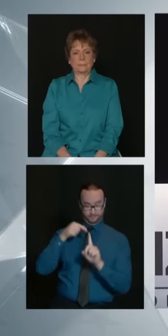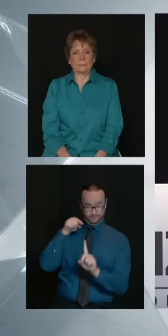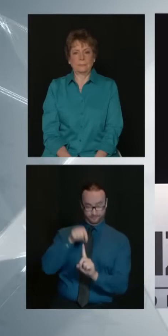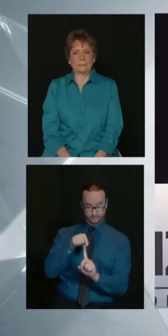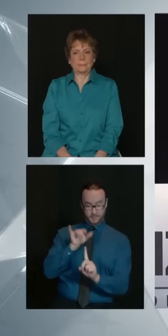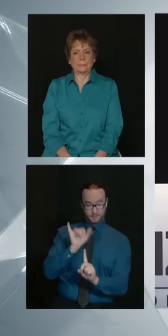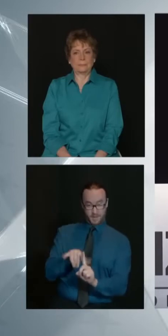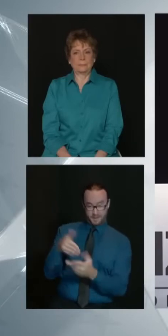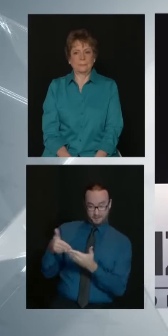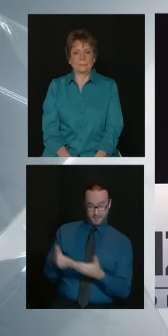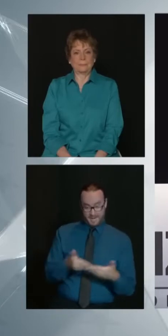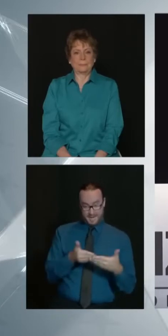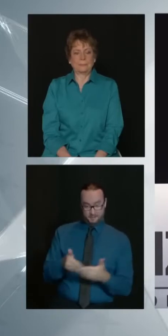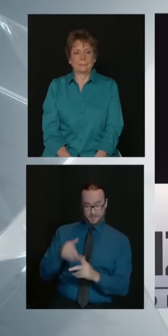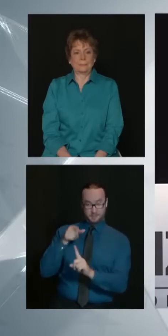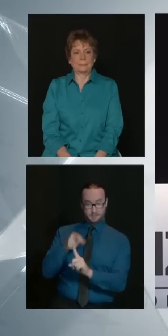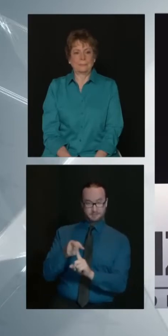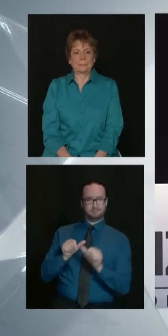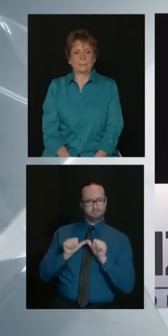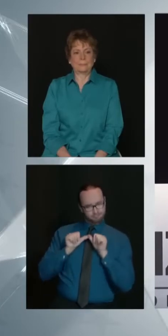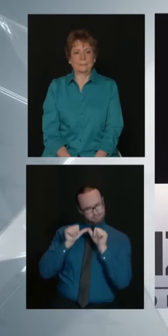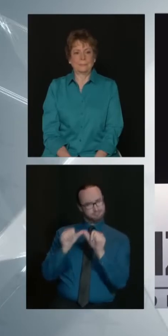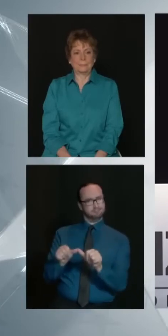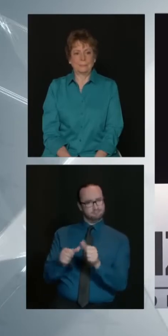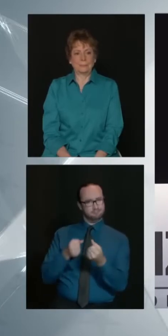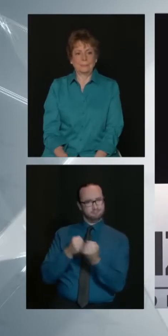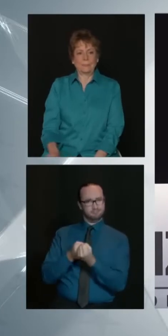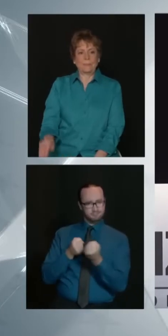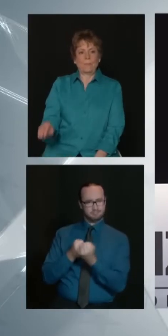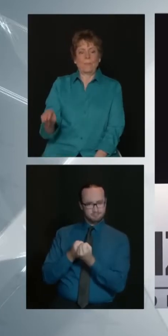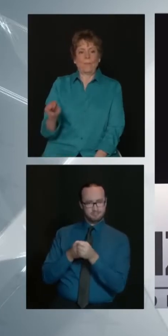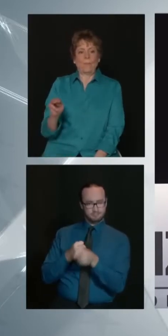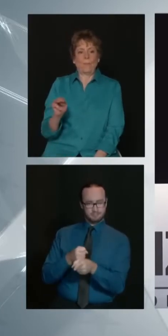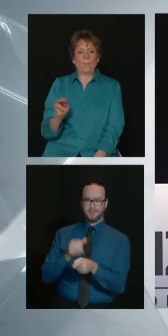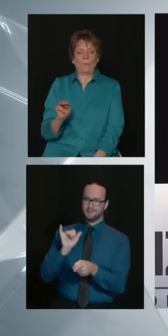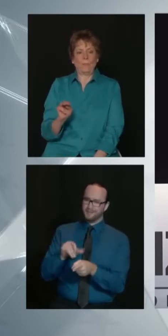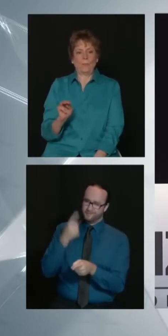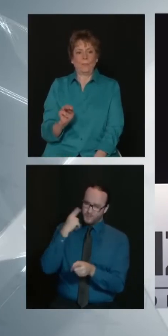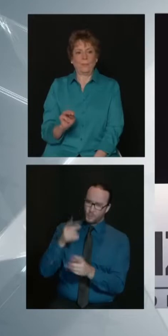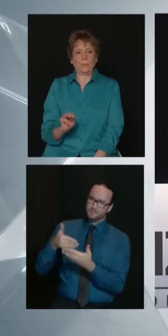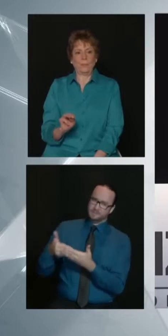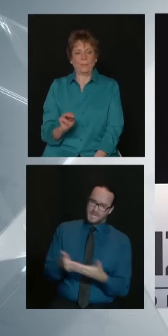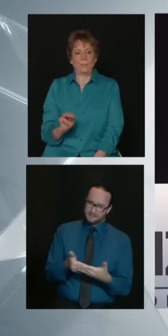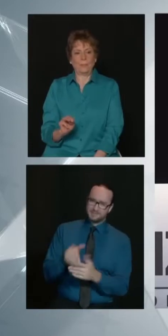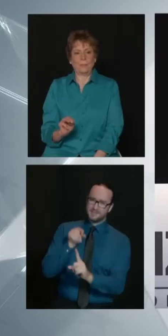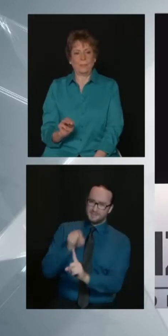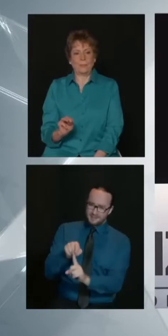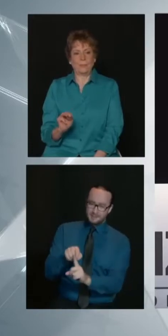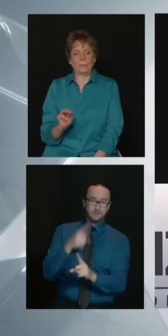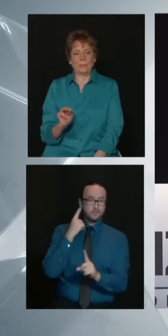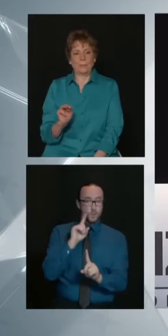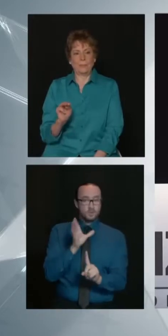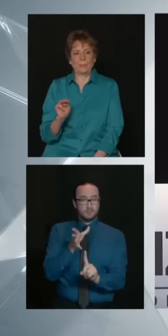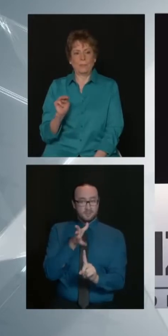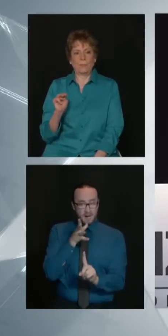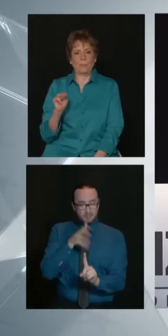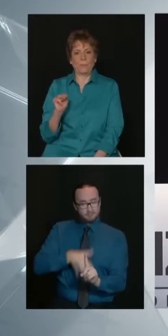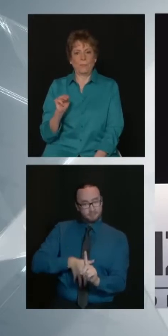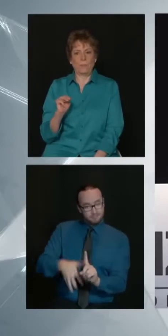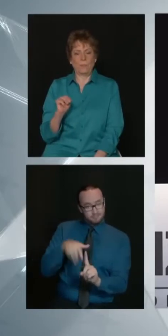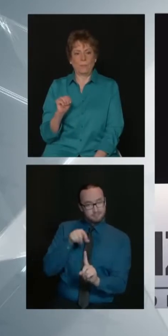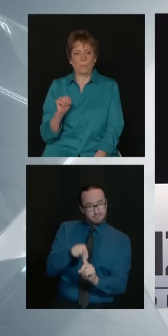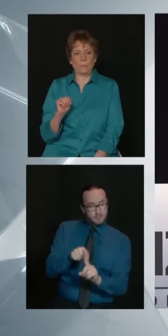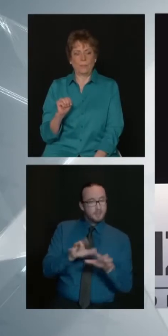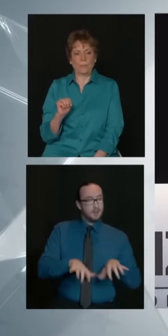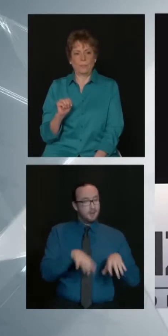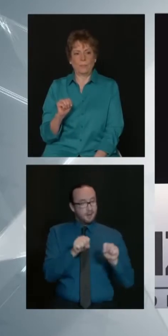for the baby. It's a win for the pregnant woman. It's a win for the adoptive parents. There is no perfect solution here. We're going to be fighting